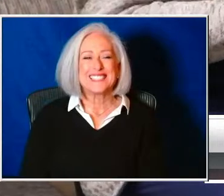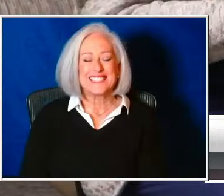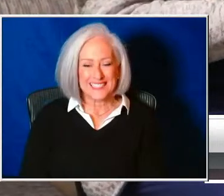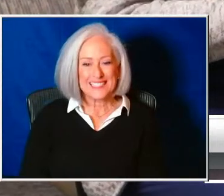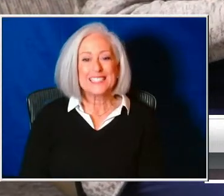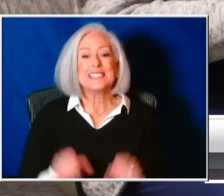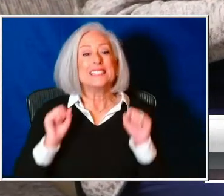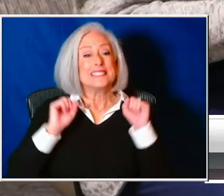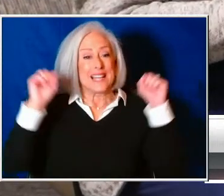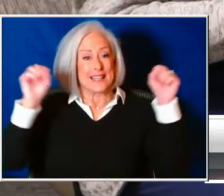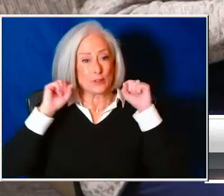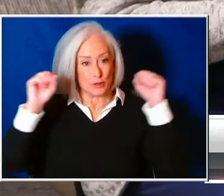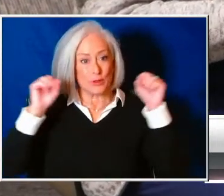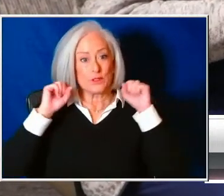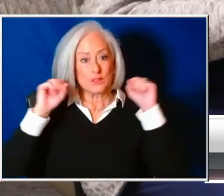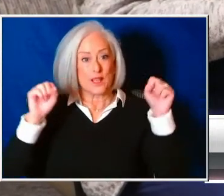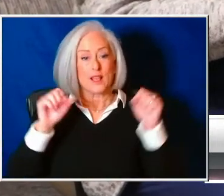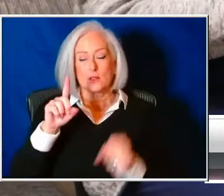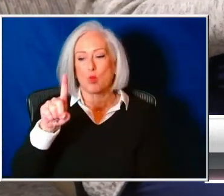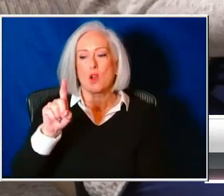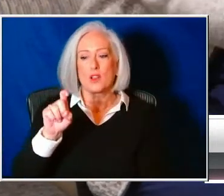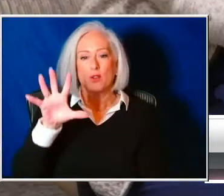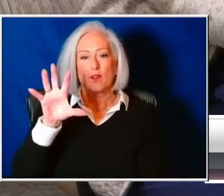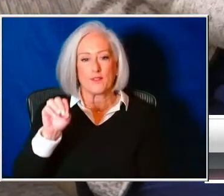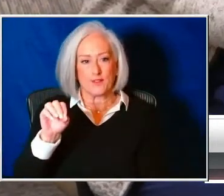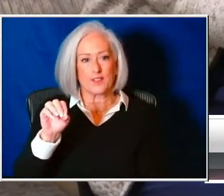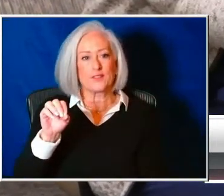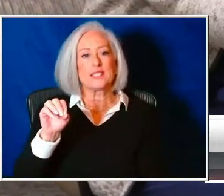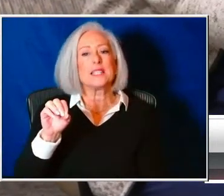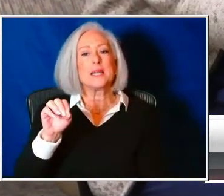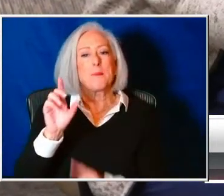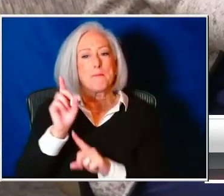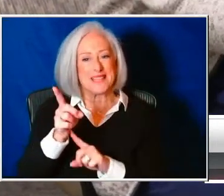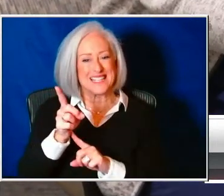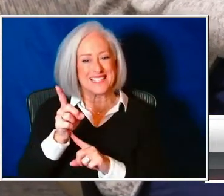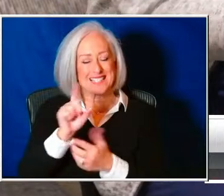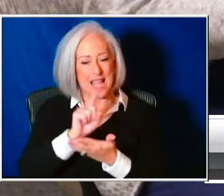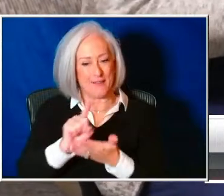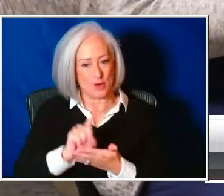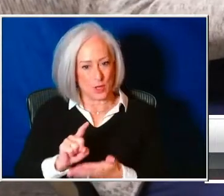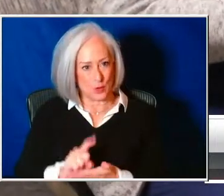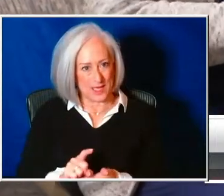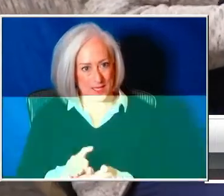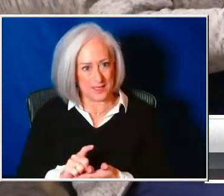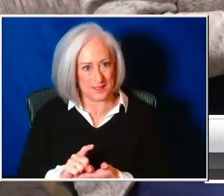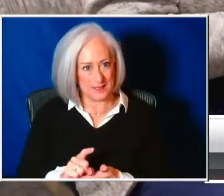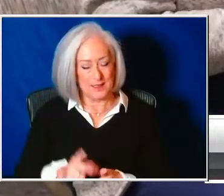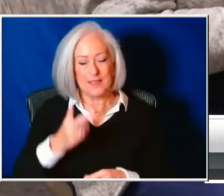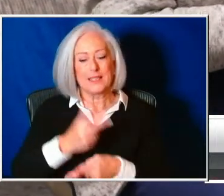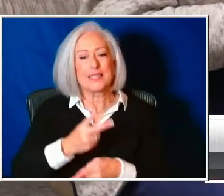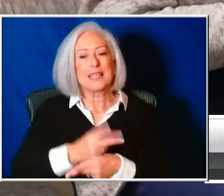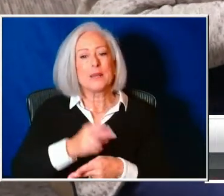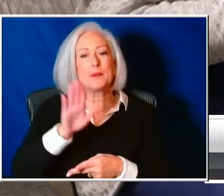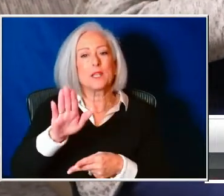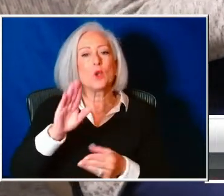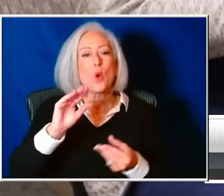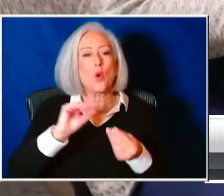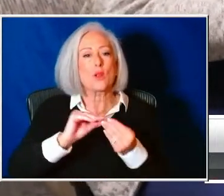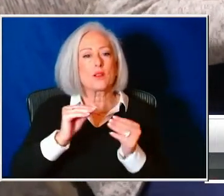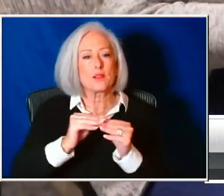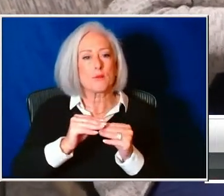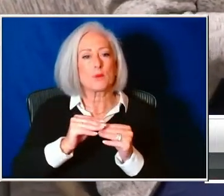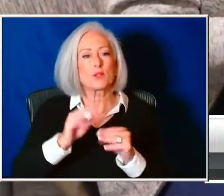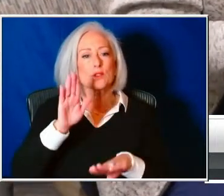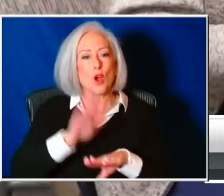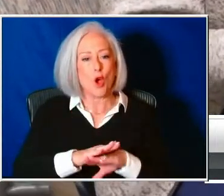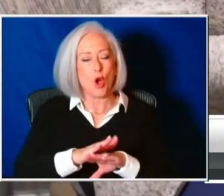exercise, 150 minutes of activity a week, keeping all those numbers at target. So this is where the